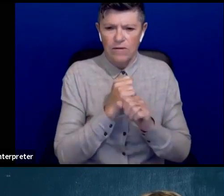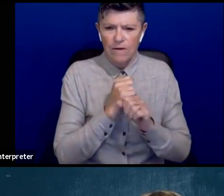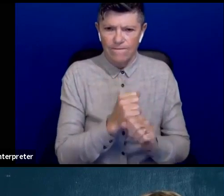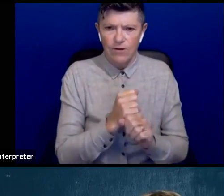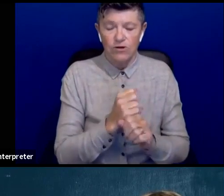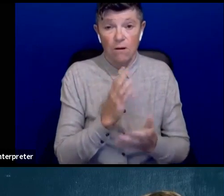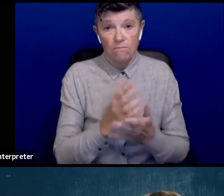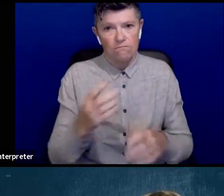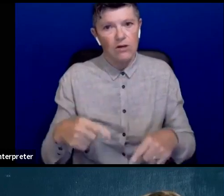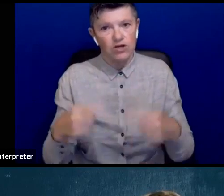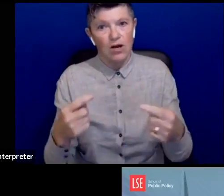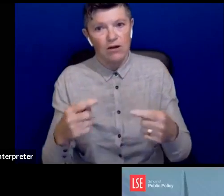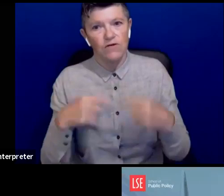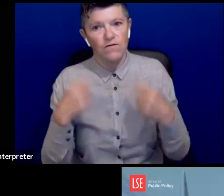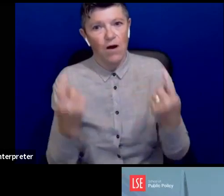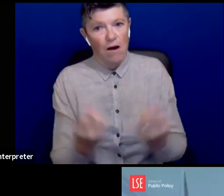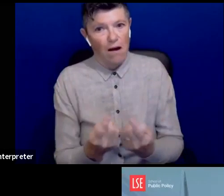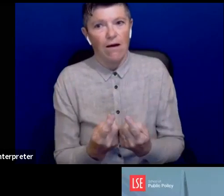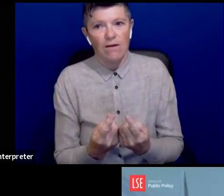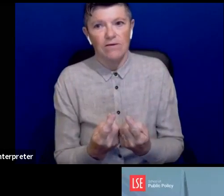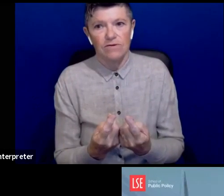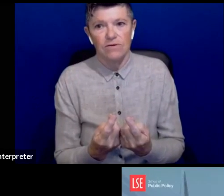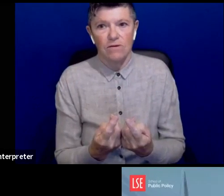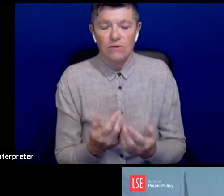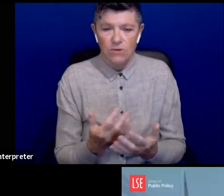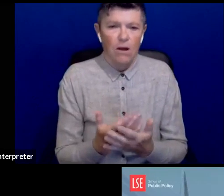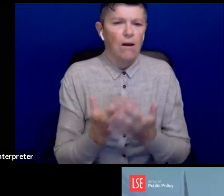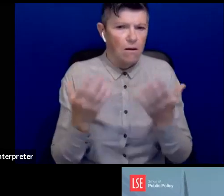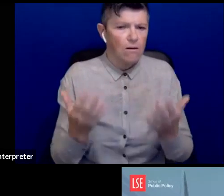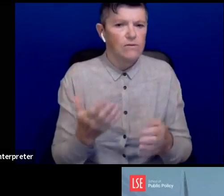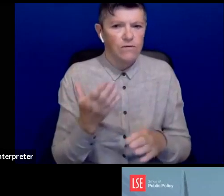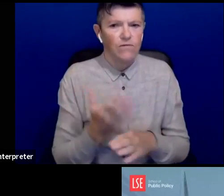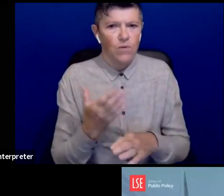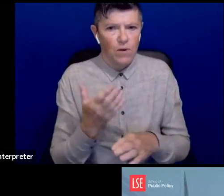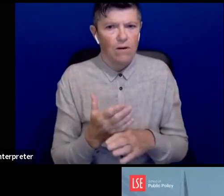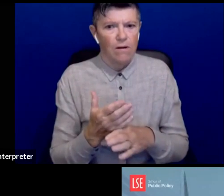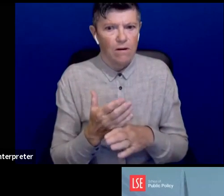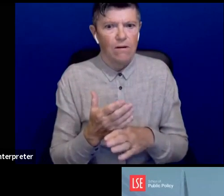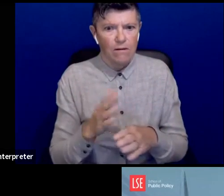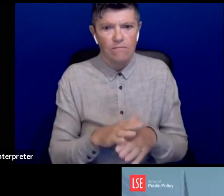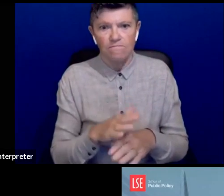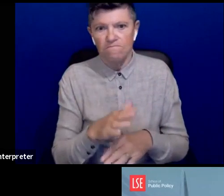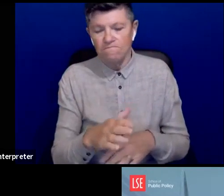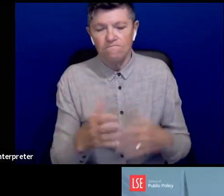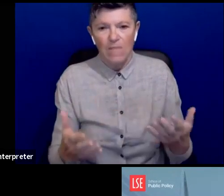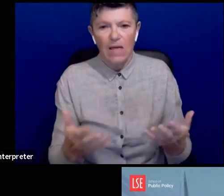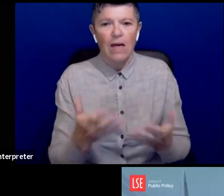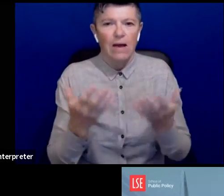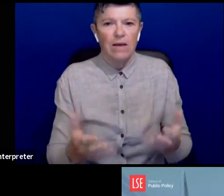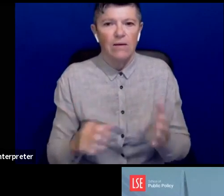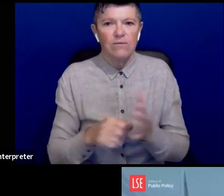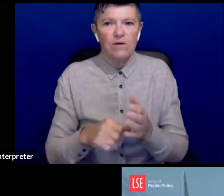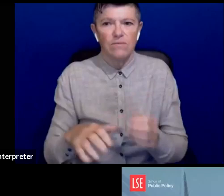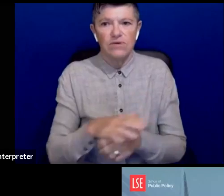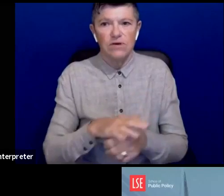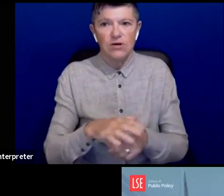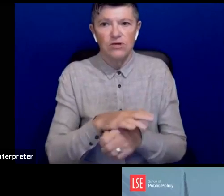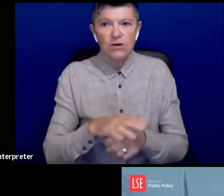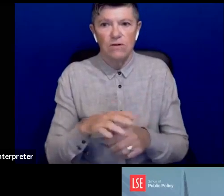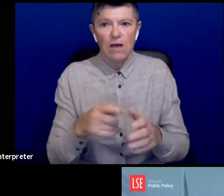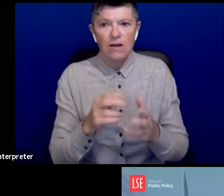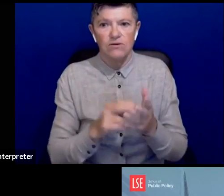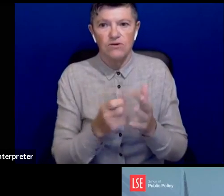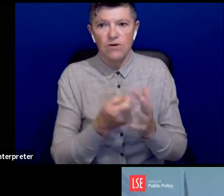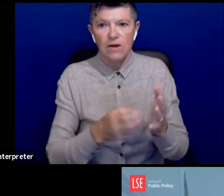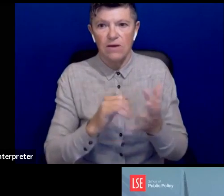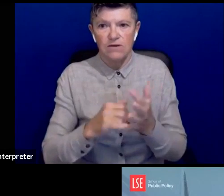challenge for us. There's a lot of work to do. Now we're in the difficult position. Andres, before we started, Andres